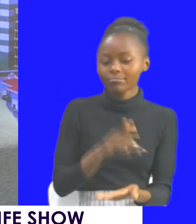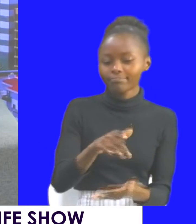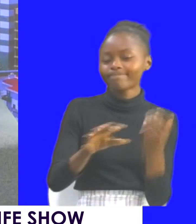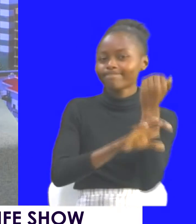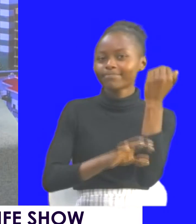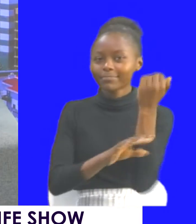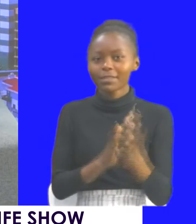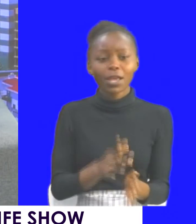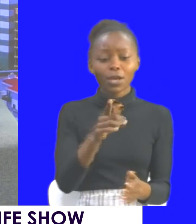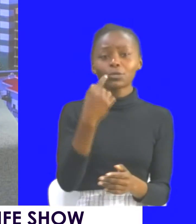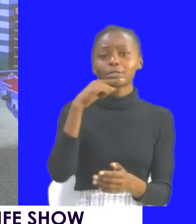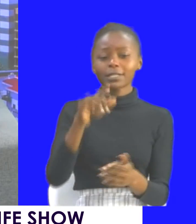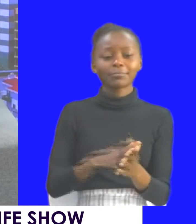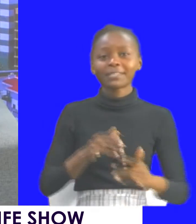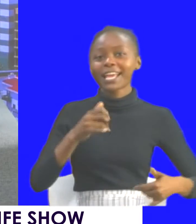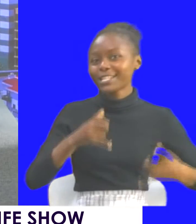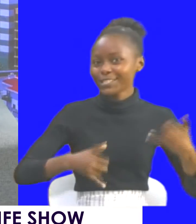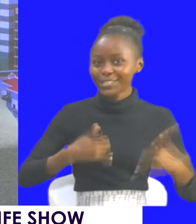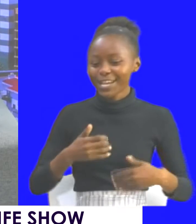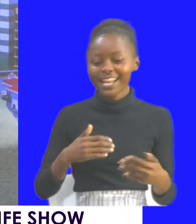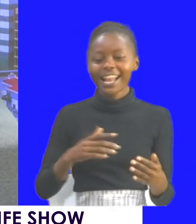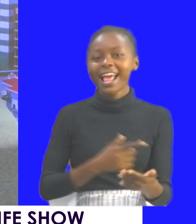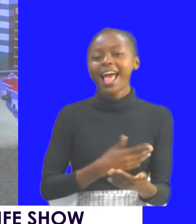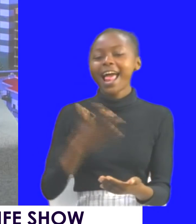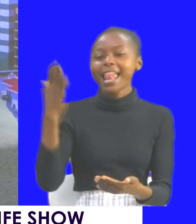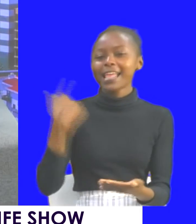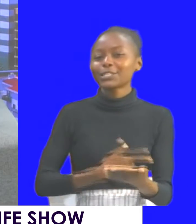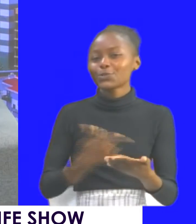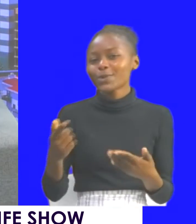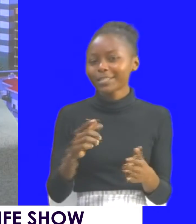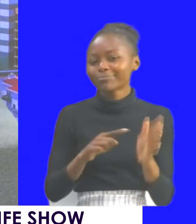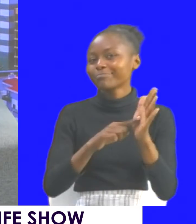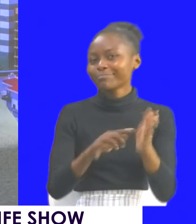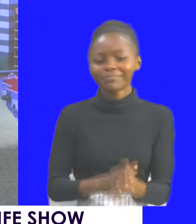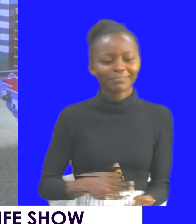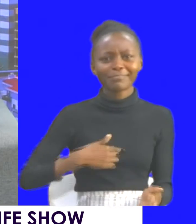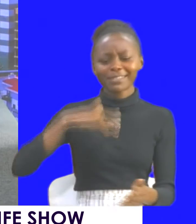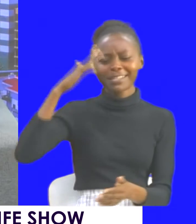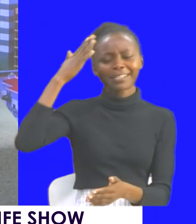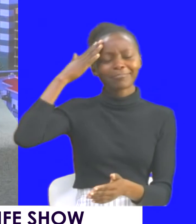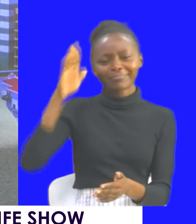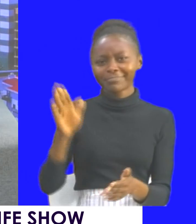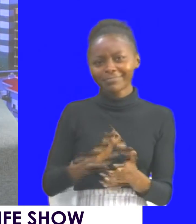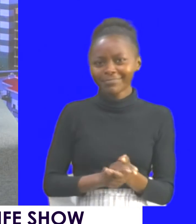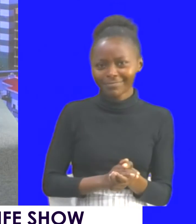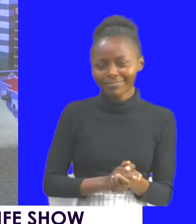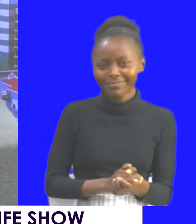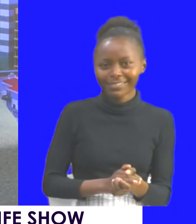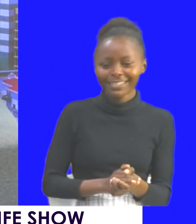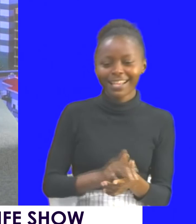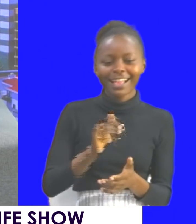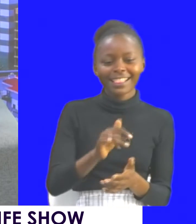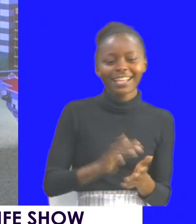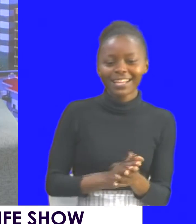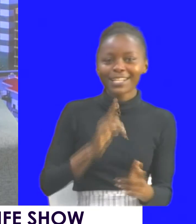you enjoyed last week's show on Insights. I never knew that I was talking about something akin